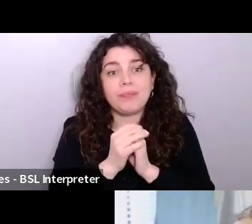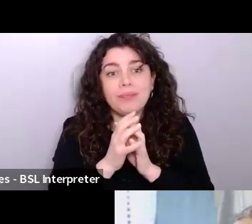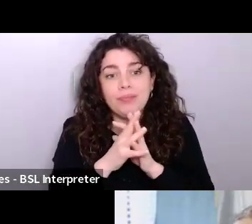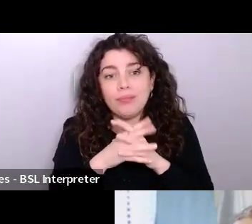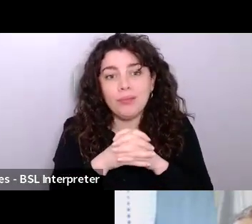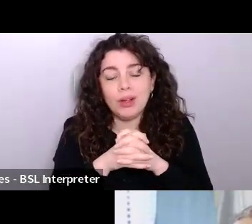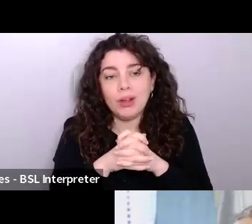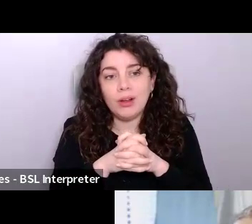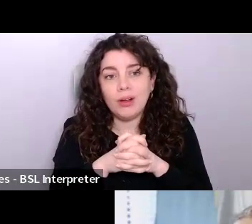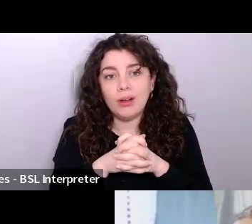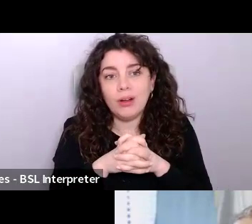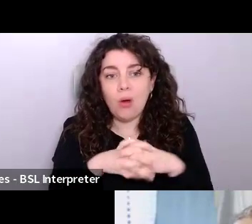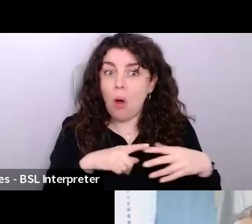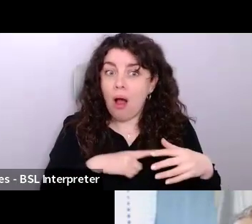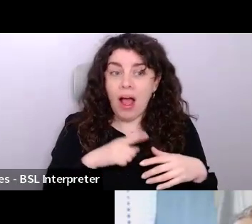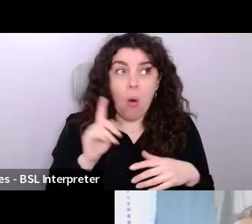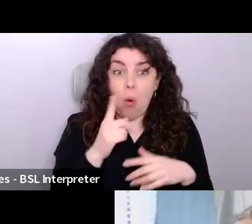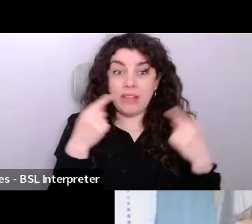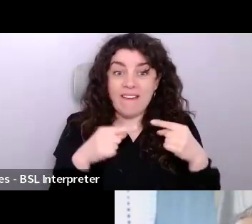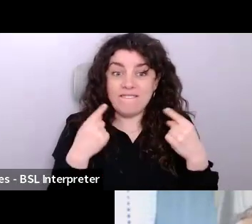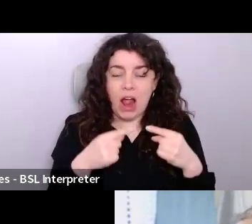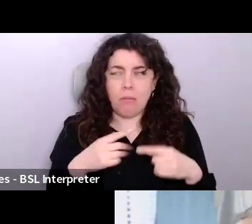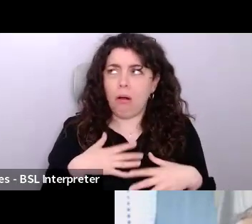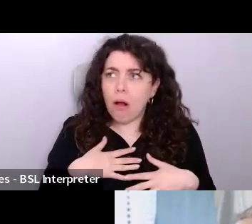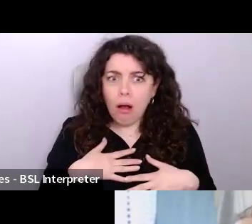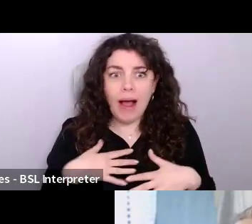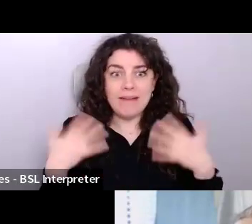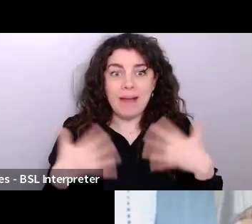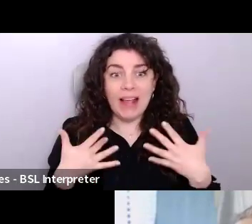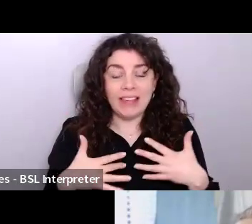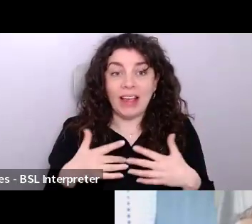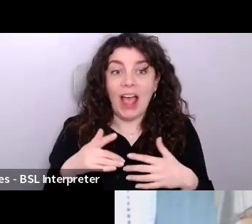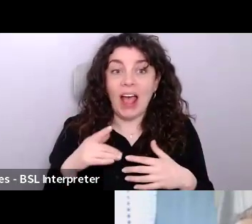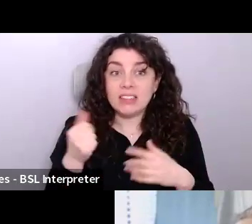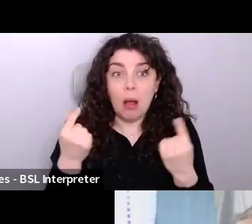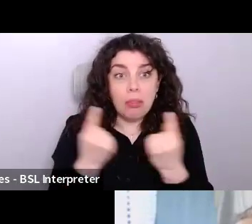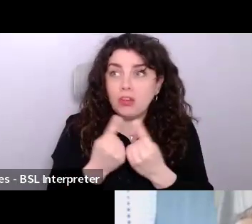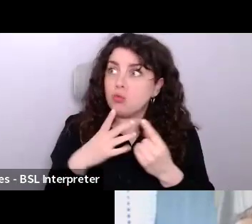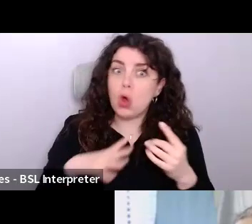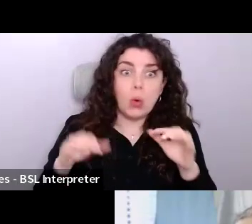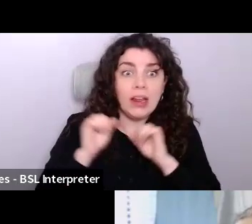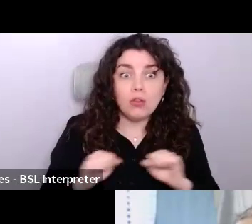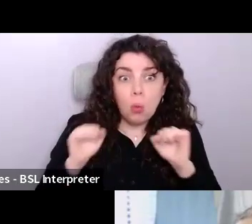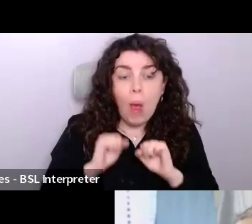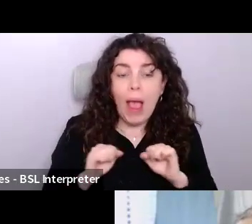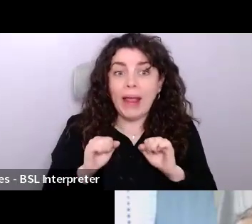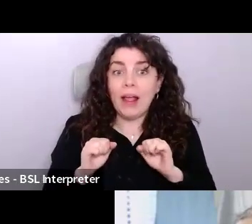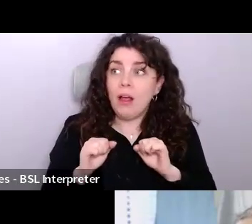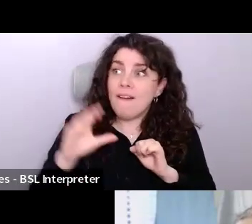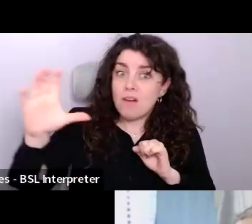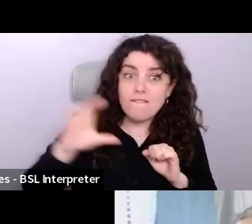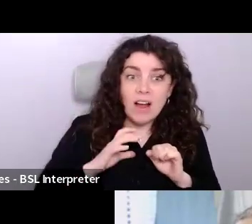Because it's amazing what's out there, and it's amazing what you don't need to wait for funding for. There's so much inbuilt